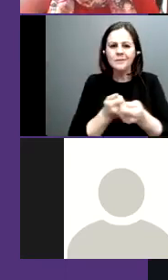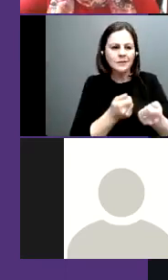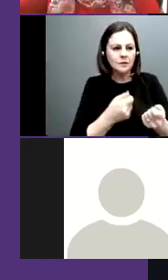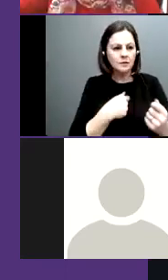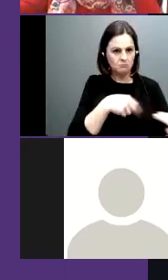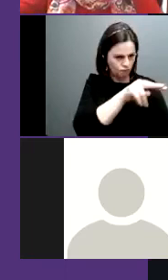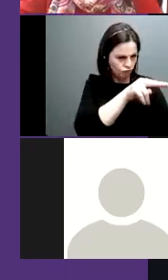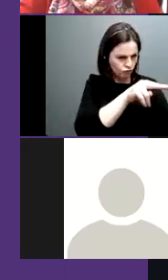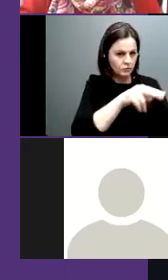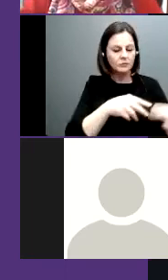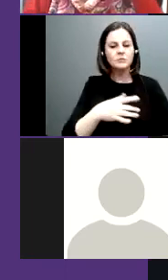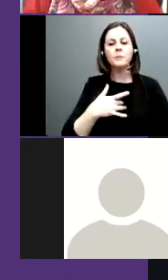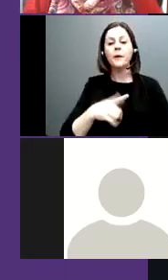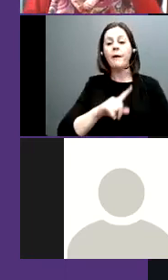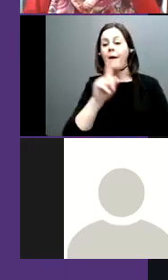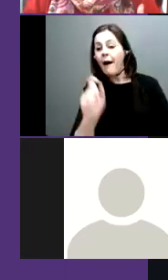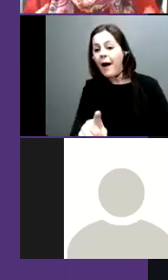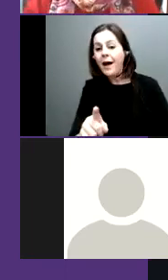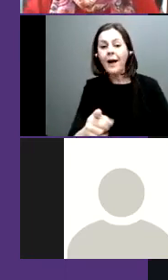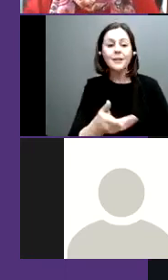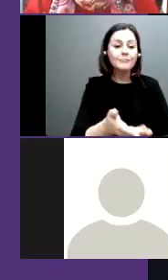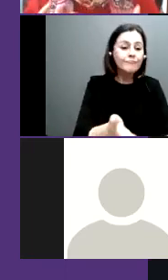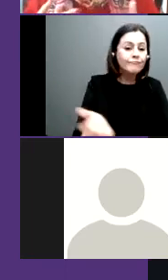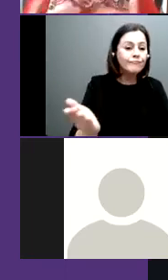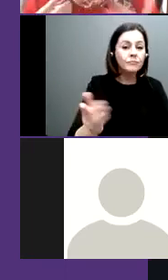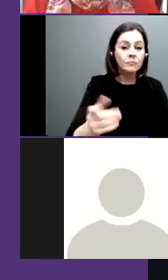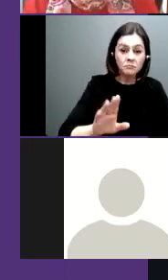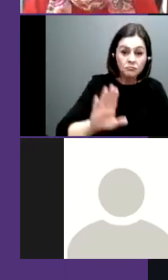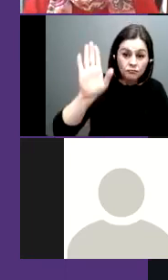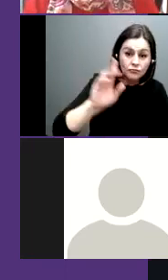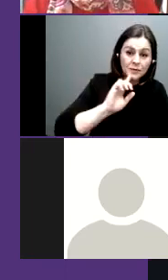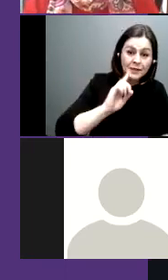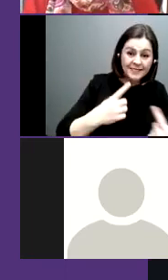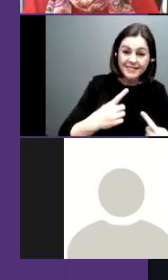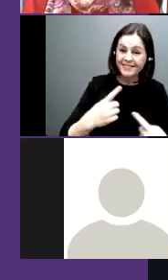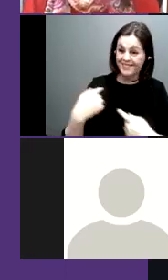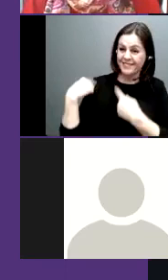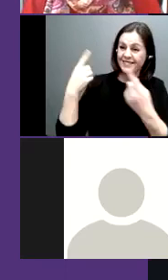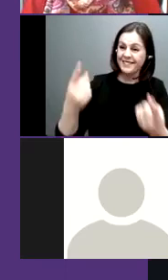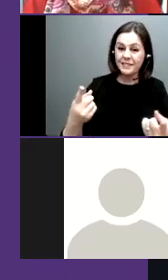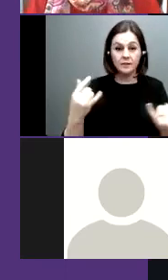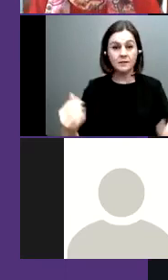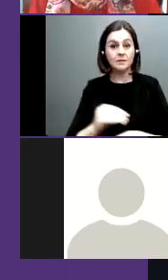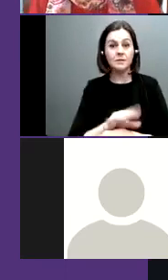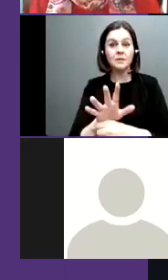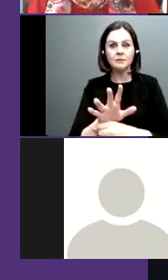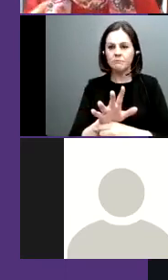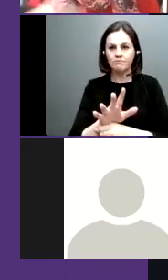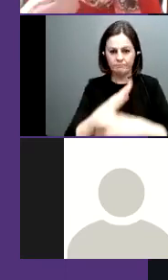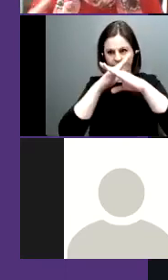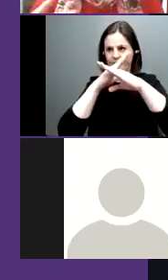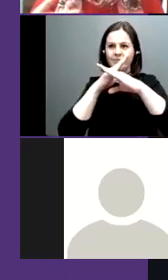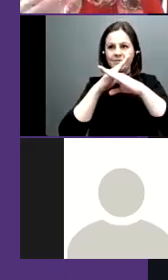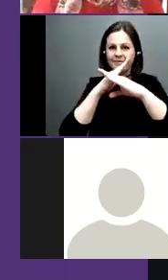would ask folks to, raise their hands and answer a question. It's very different now, of course, because we can't do that. I